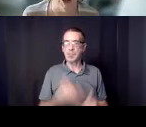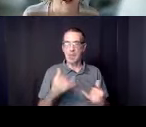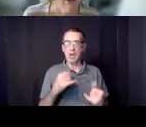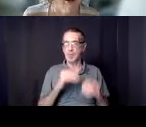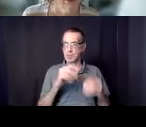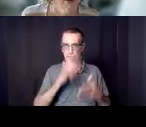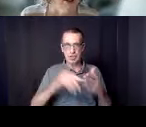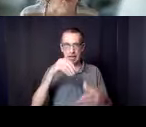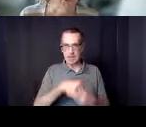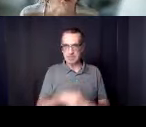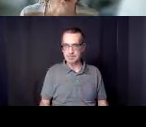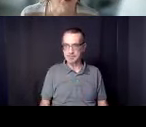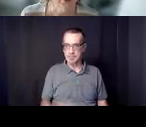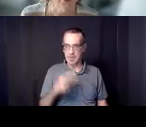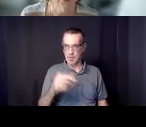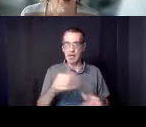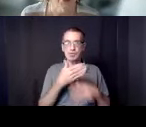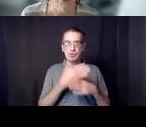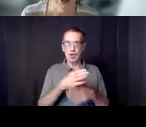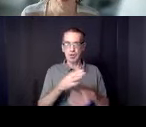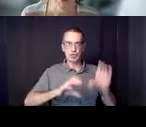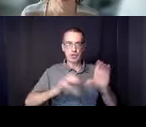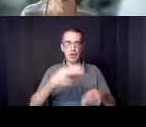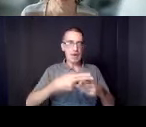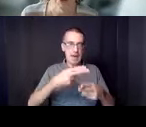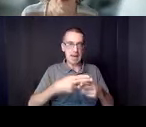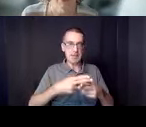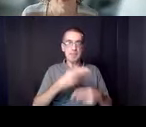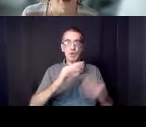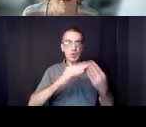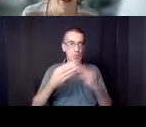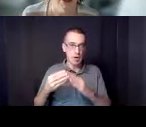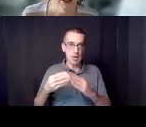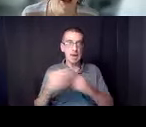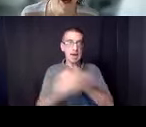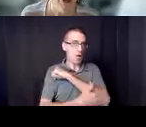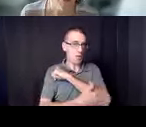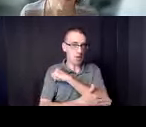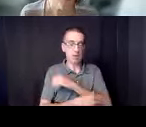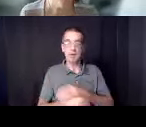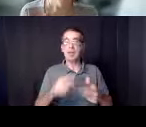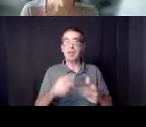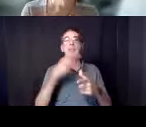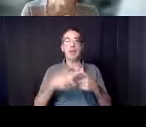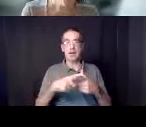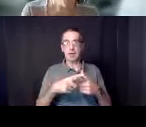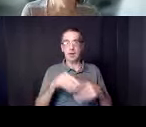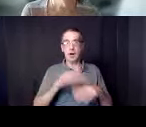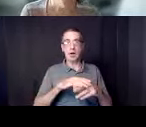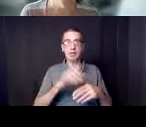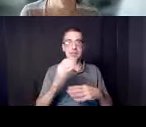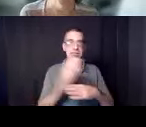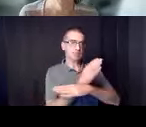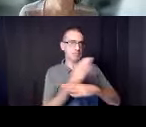quick check-in. If you could just share in the chat your name and your community and county, and then on a scale of